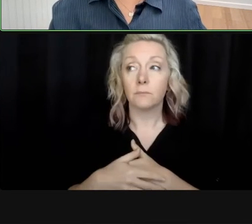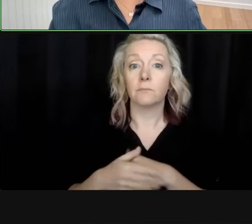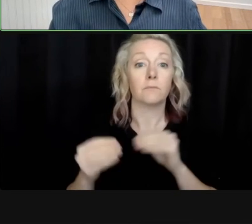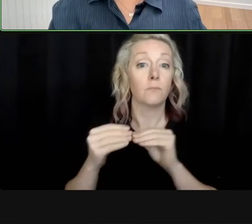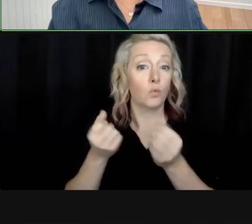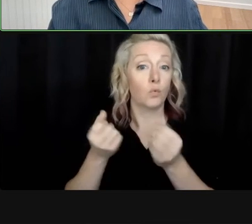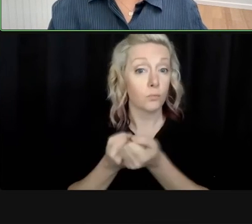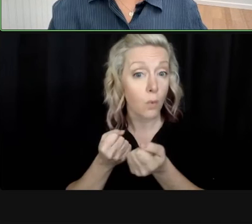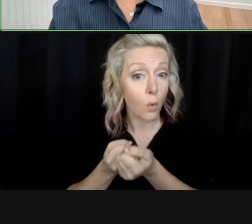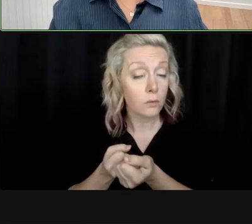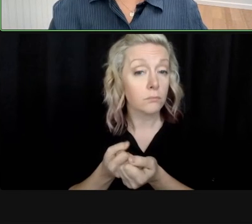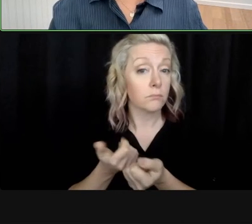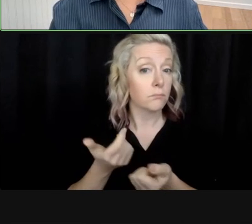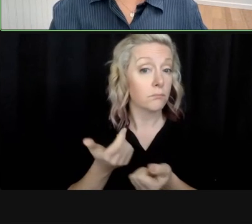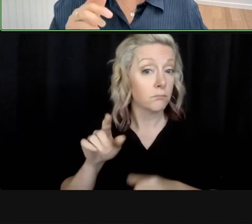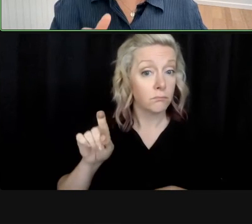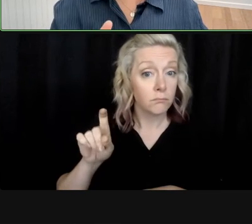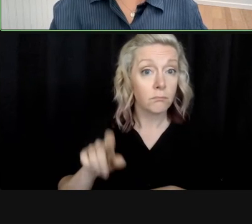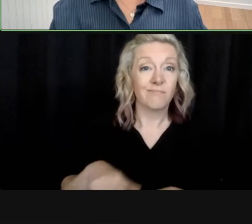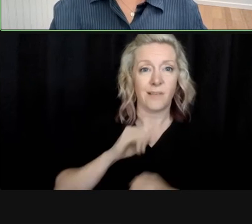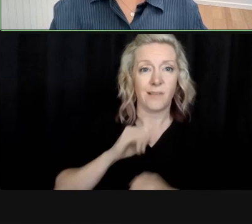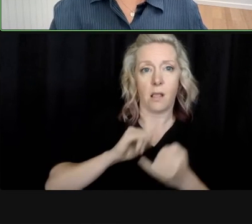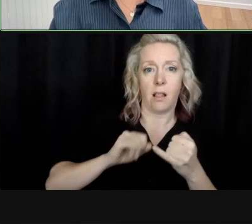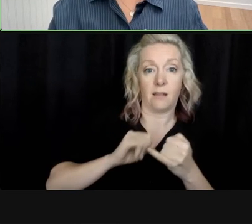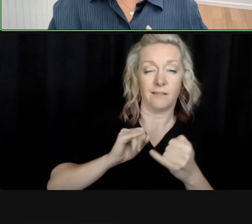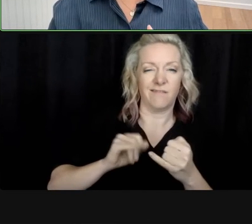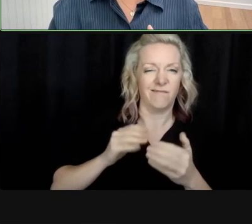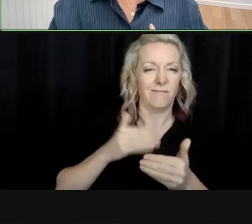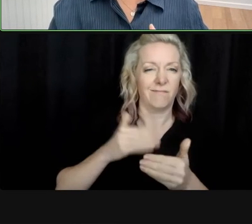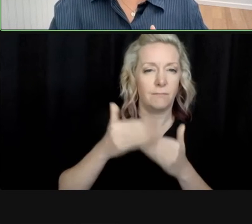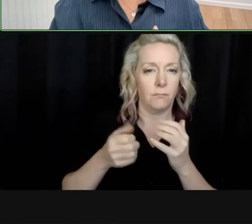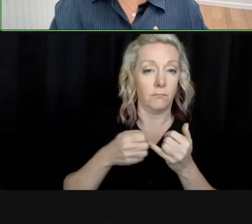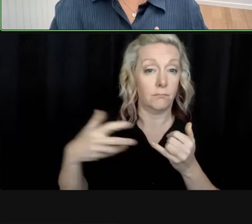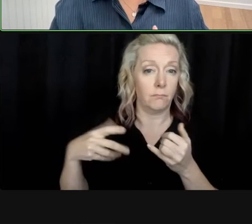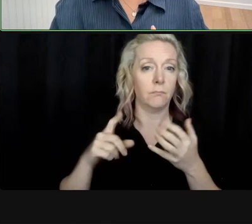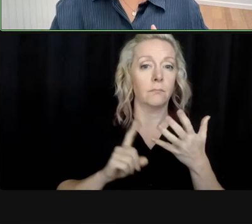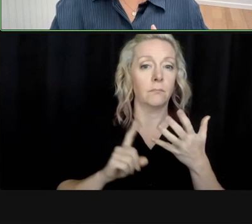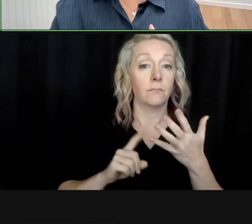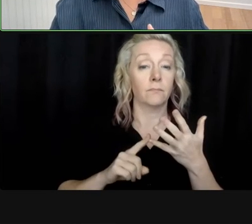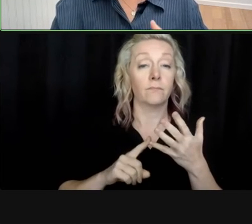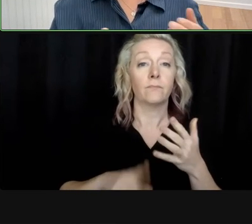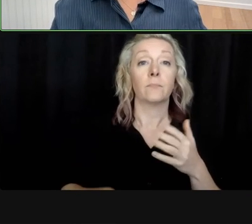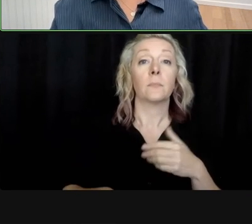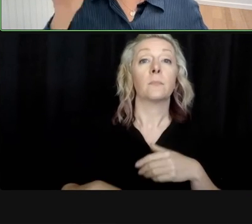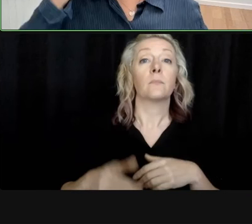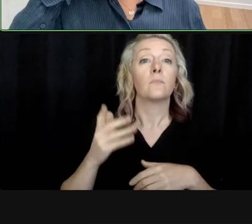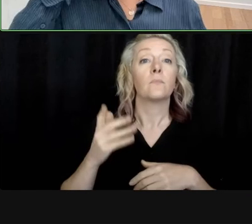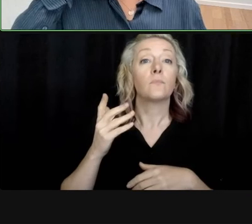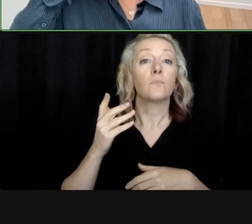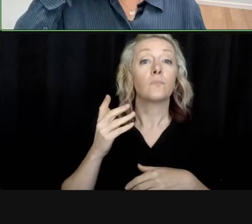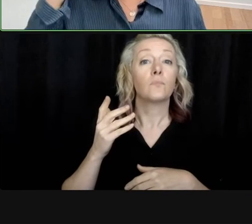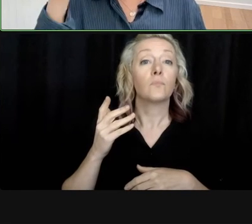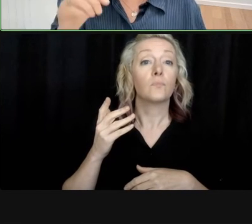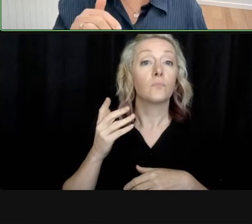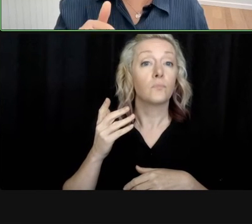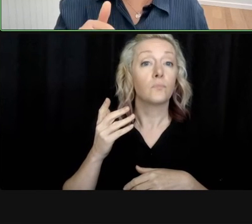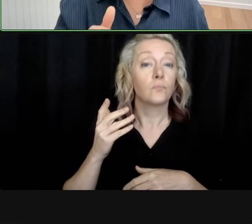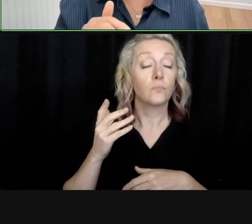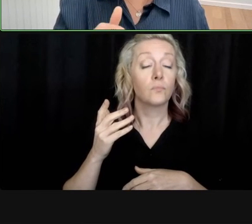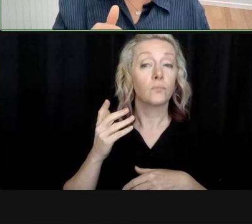for the educators? And then finally, and we're going to get into this next, are evidence-based instructional methodologies and practices